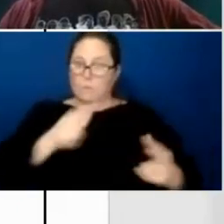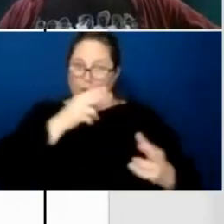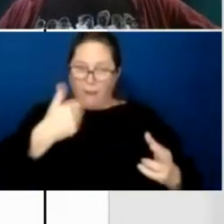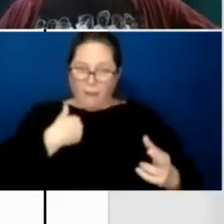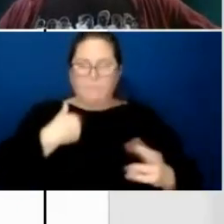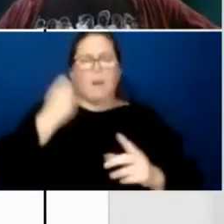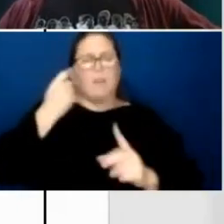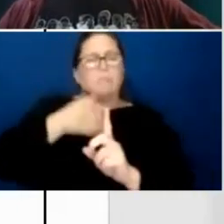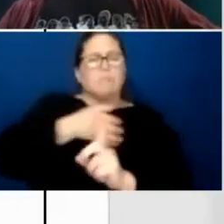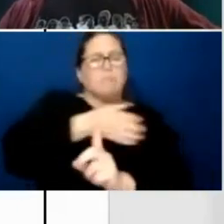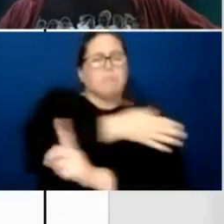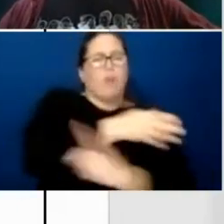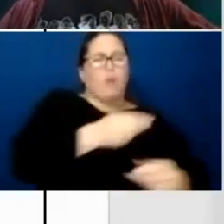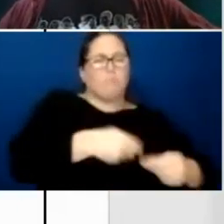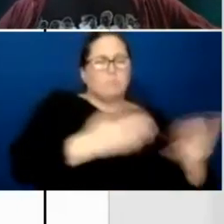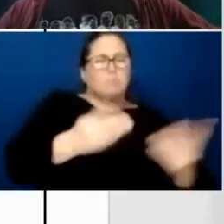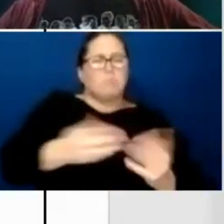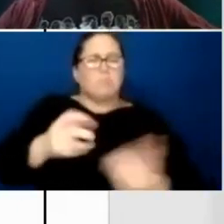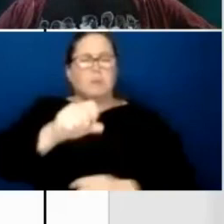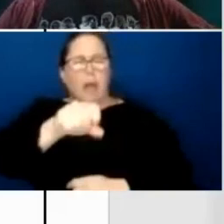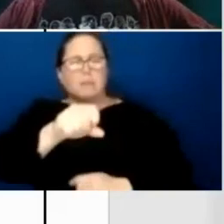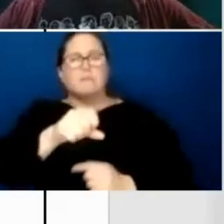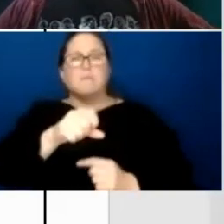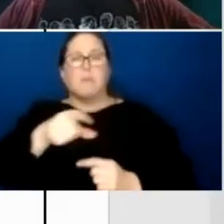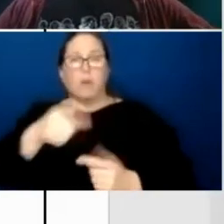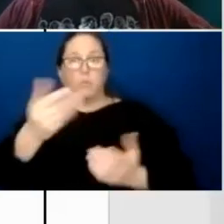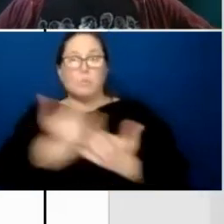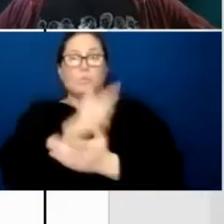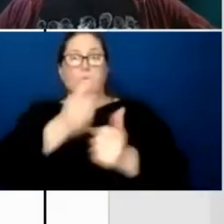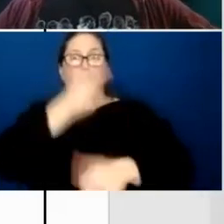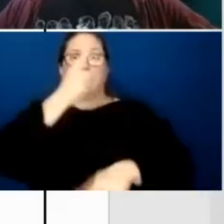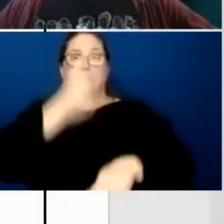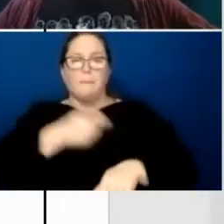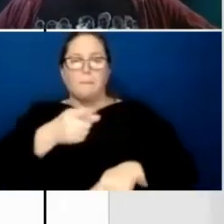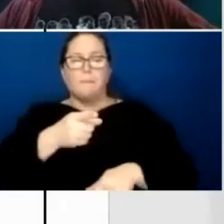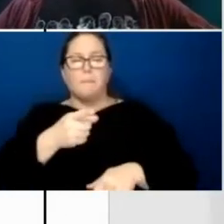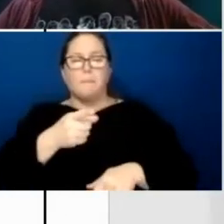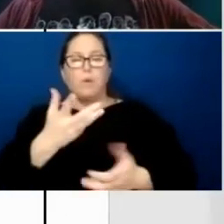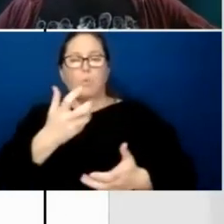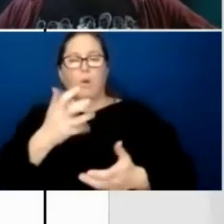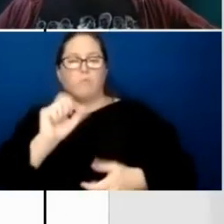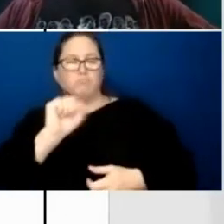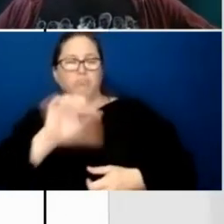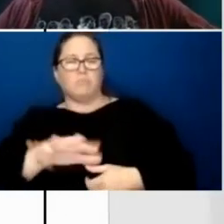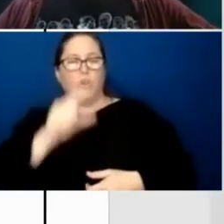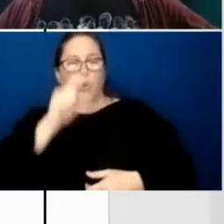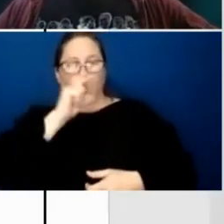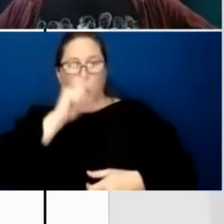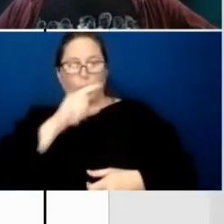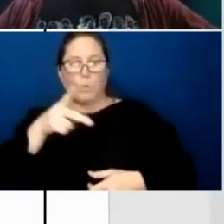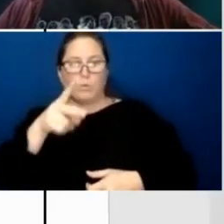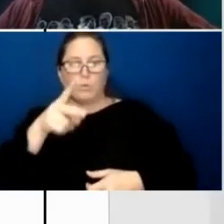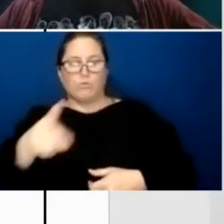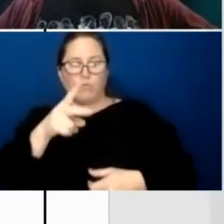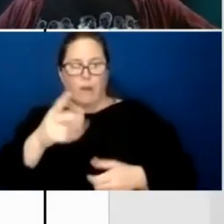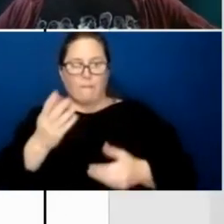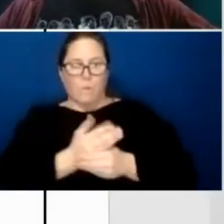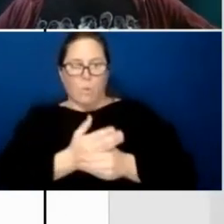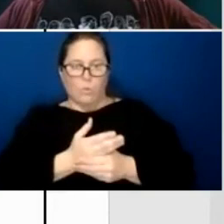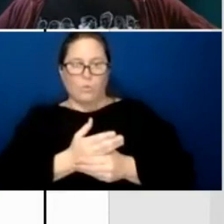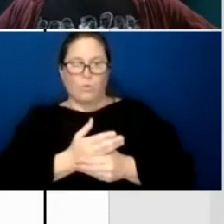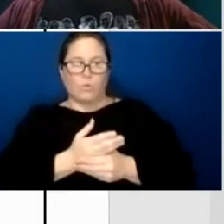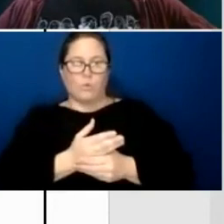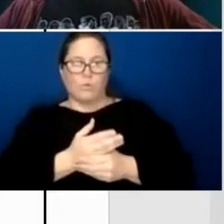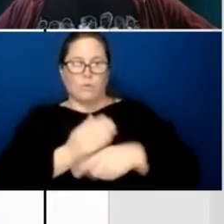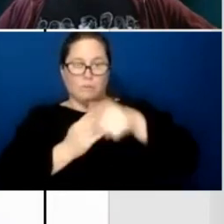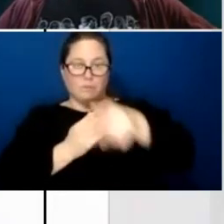those who are new to our community, we would love for you to have a Google Drive folder for free of lessons for email etiquette. You can see the